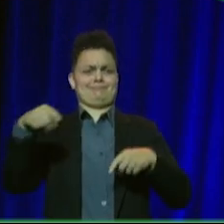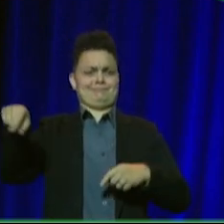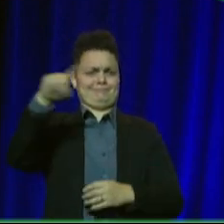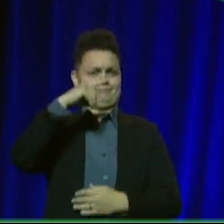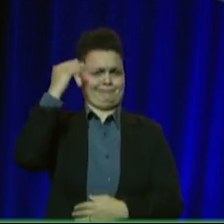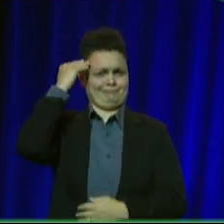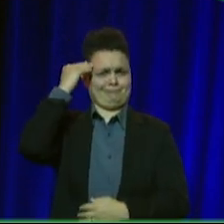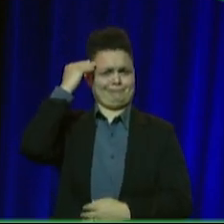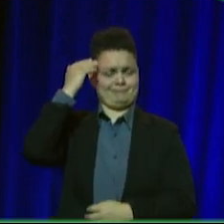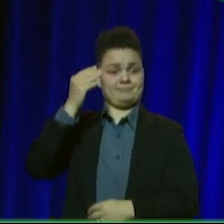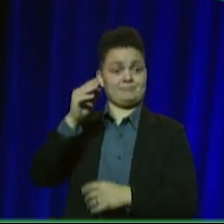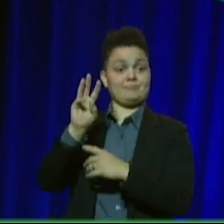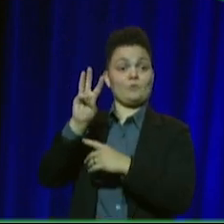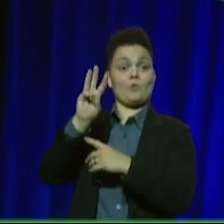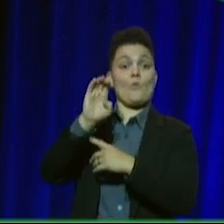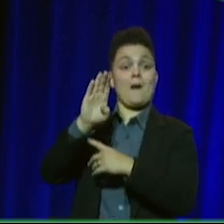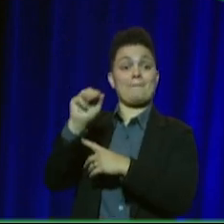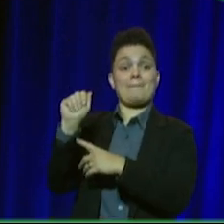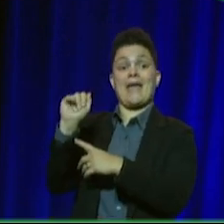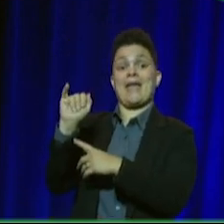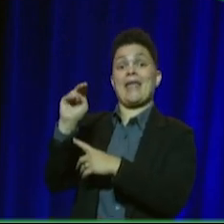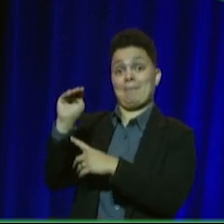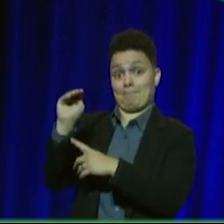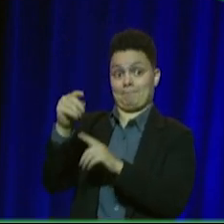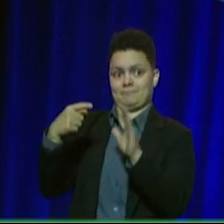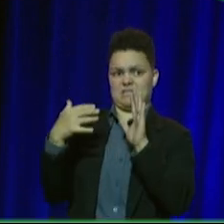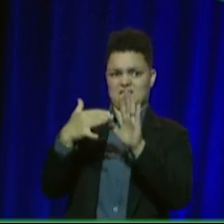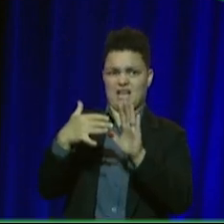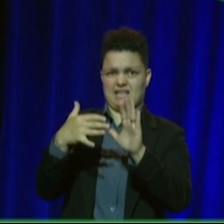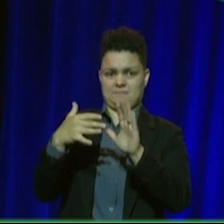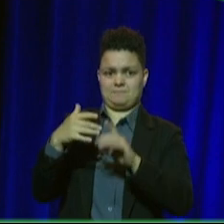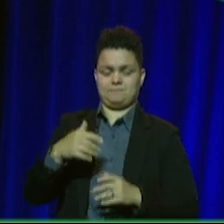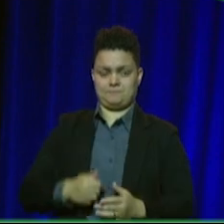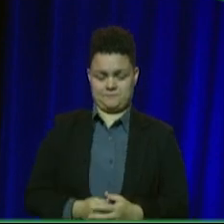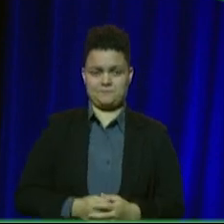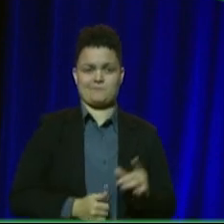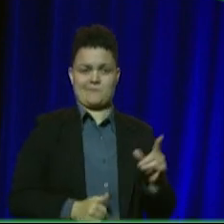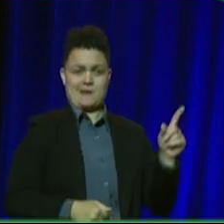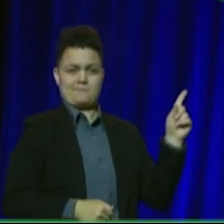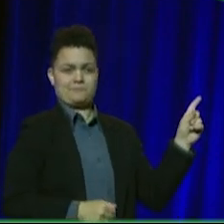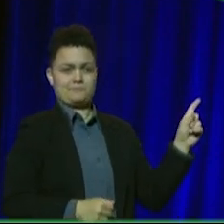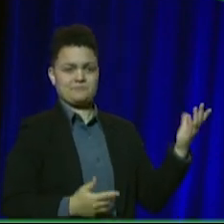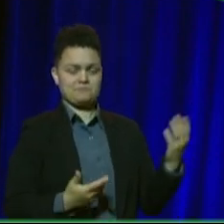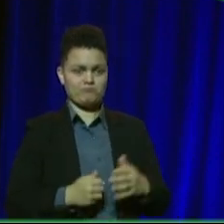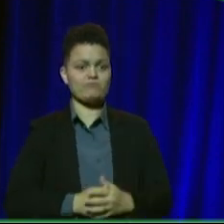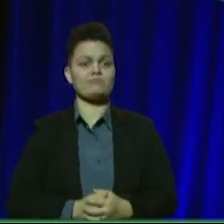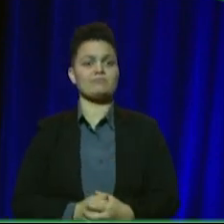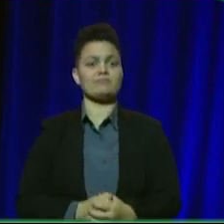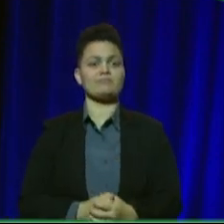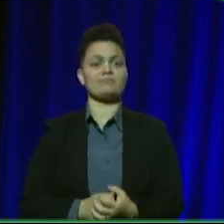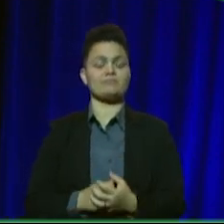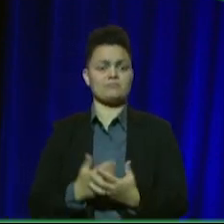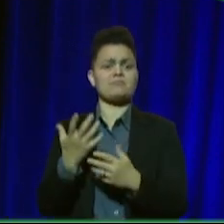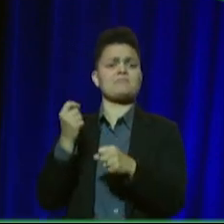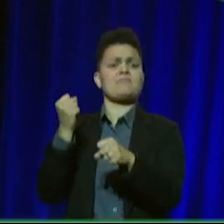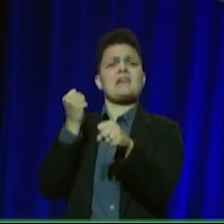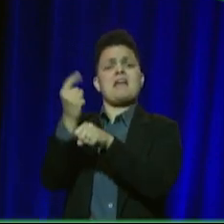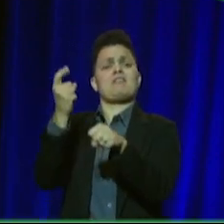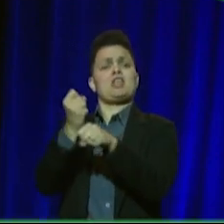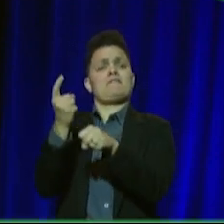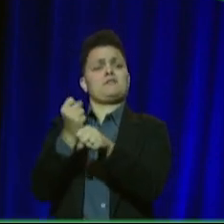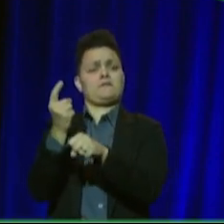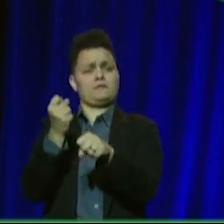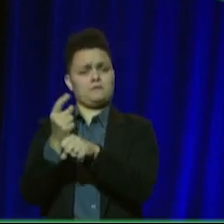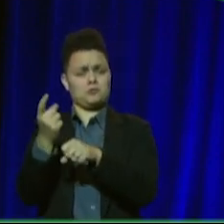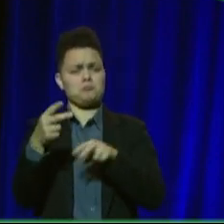recently. Well, so they go out and do this every year where they go scan about 1 million sites on the internet, and then they